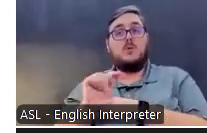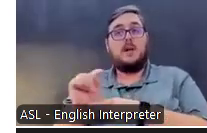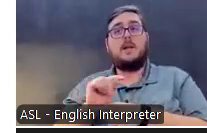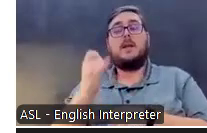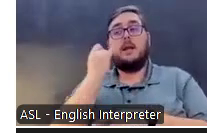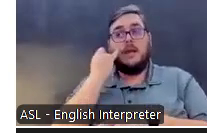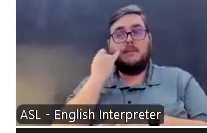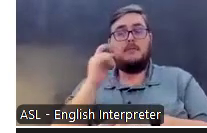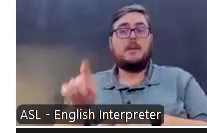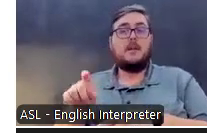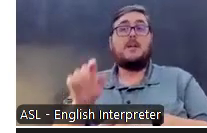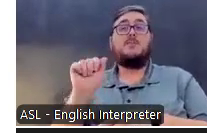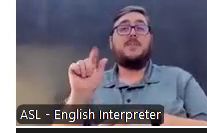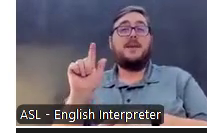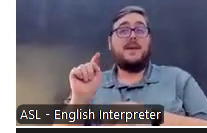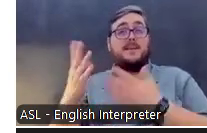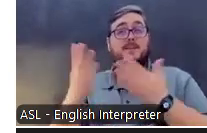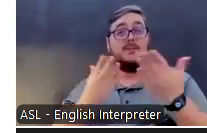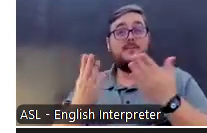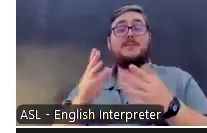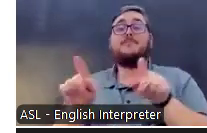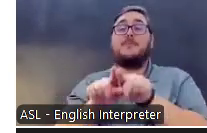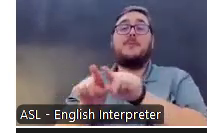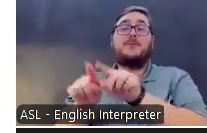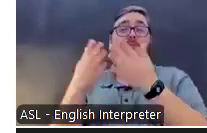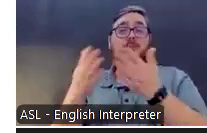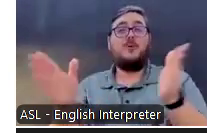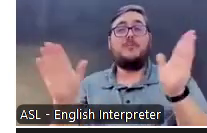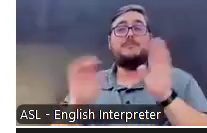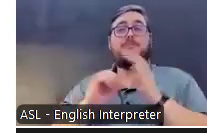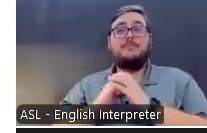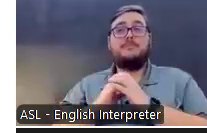are also pretty broad. Next slide.